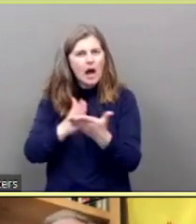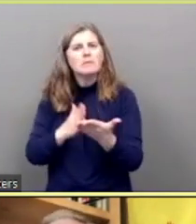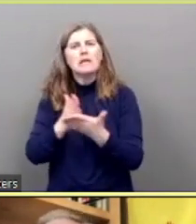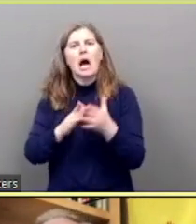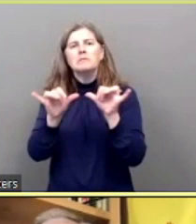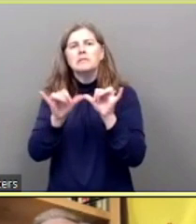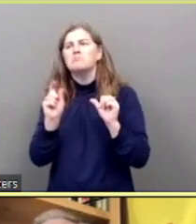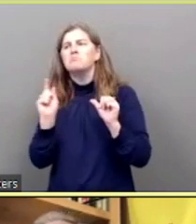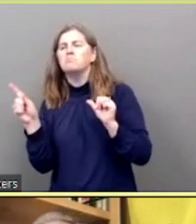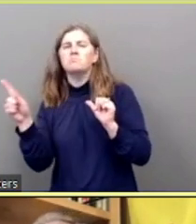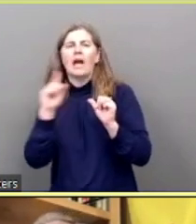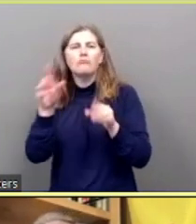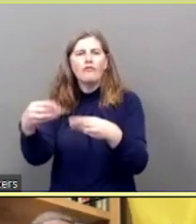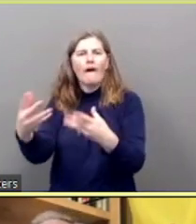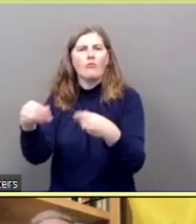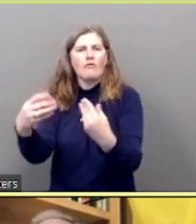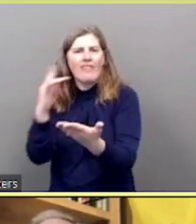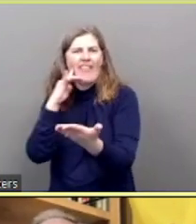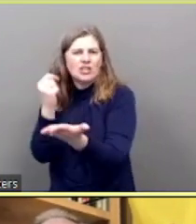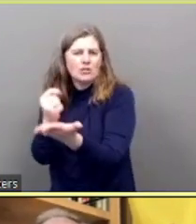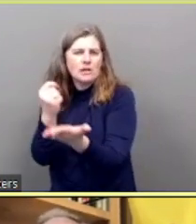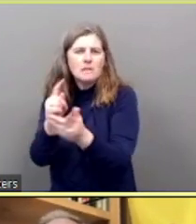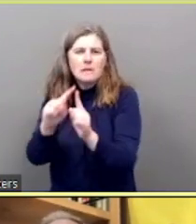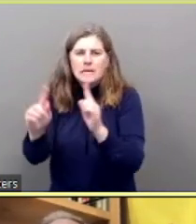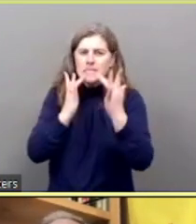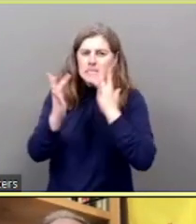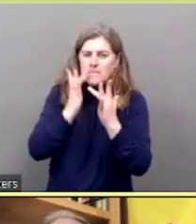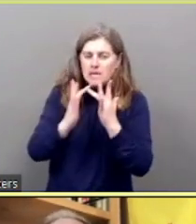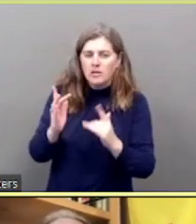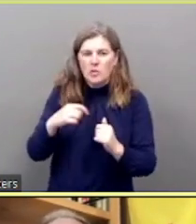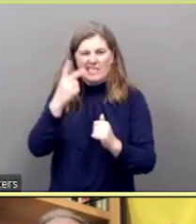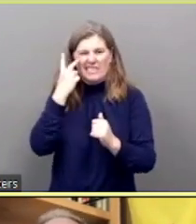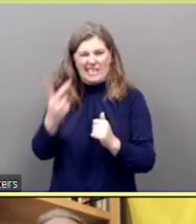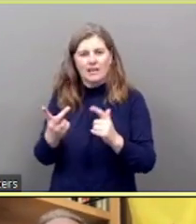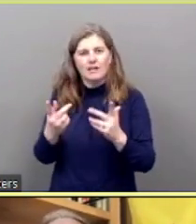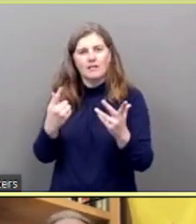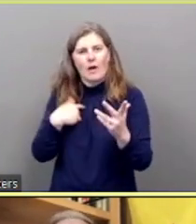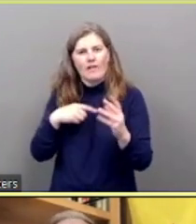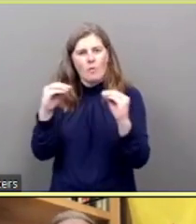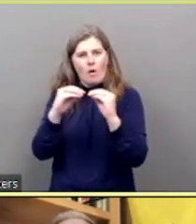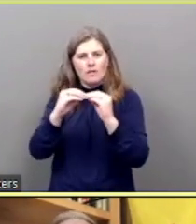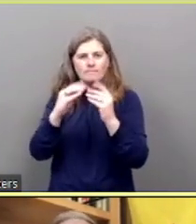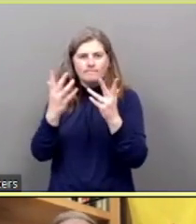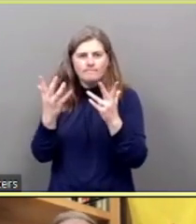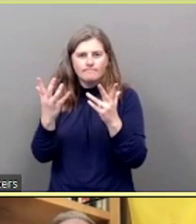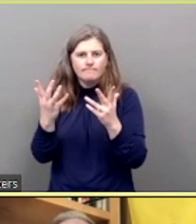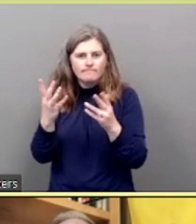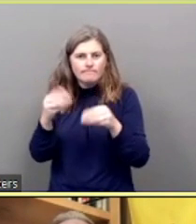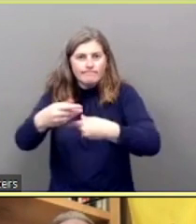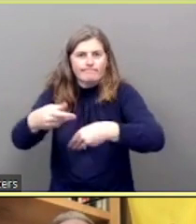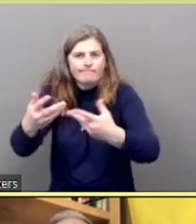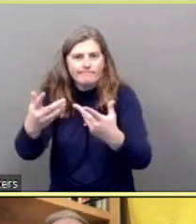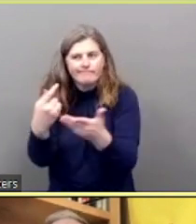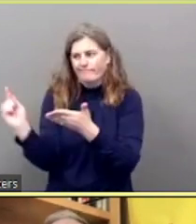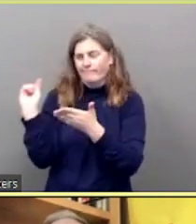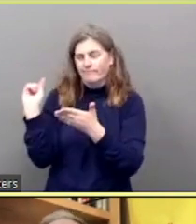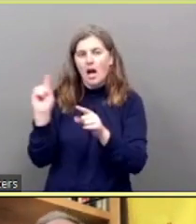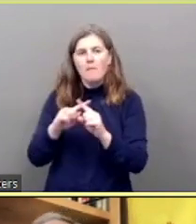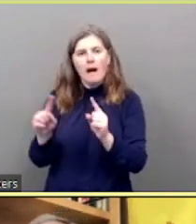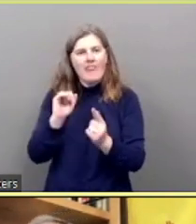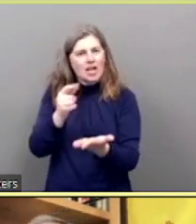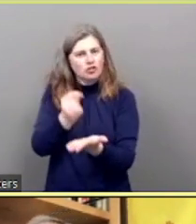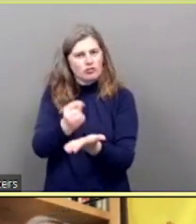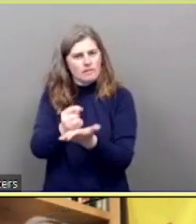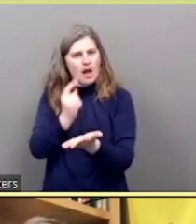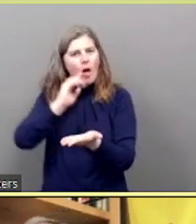that are administering the drug, obviously, as you can see here. We were over 400 doses in the past week, but it is treatment that will reduce